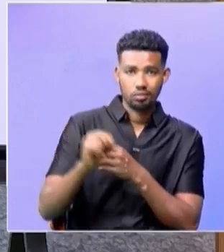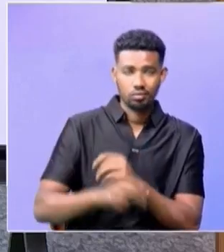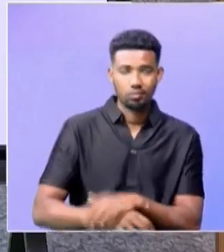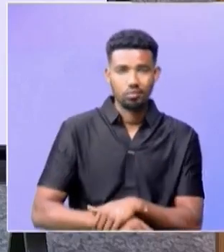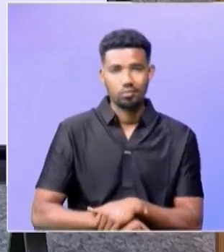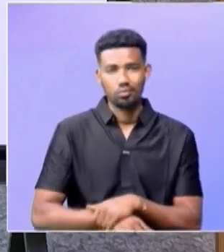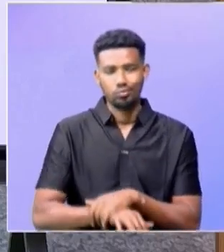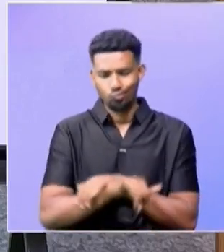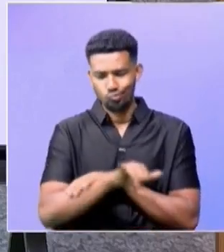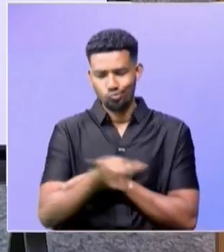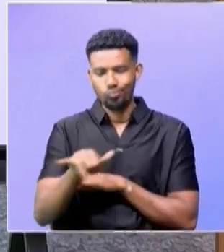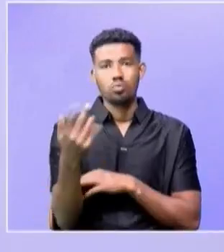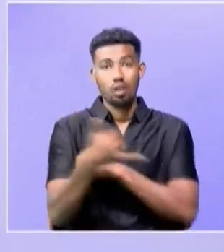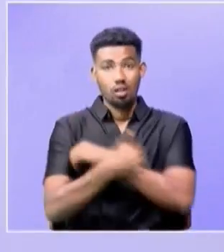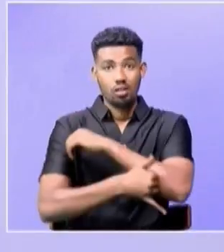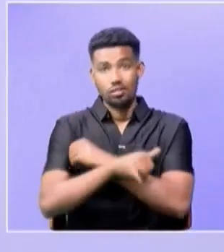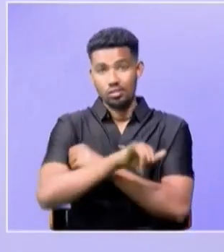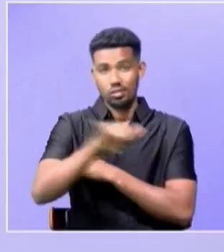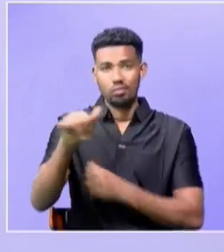Spain too.